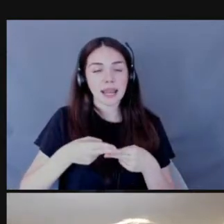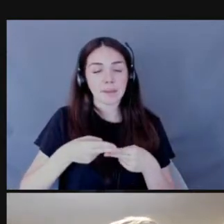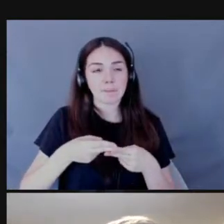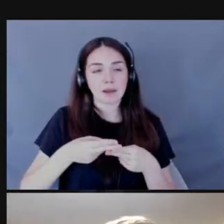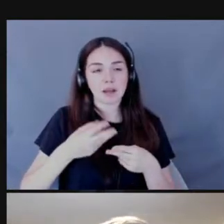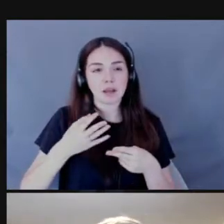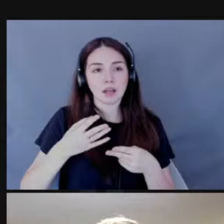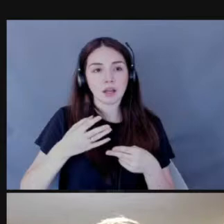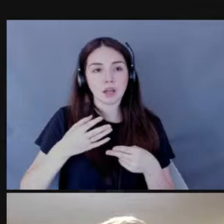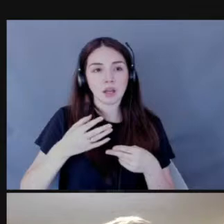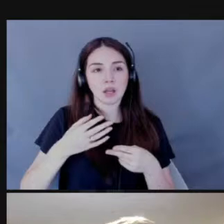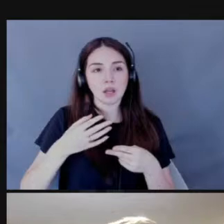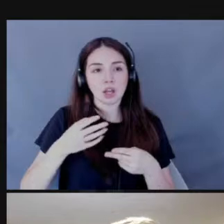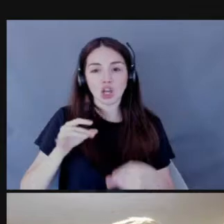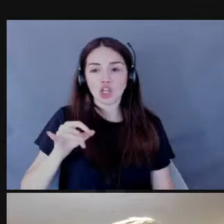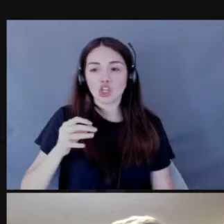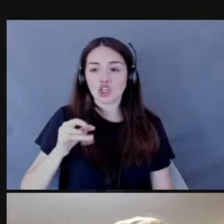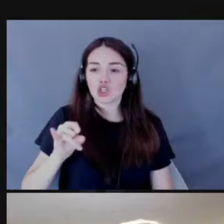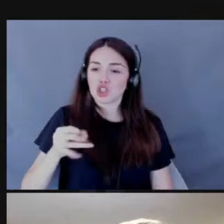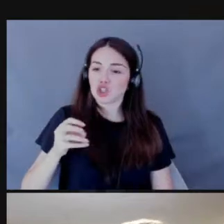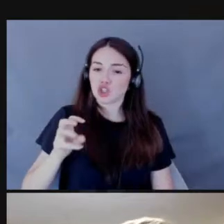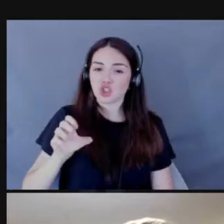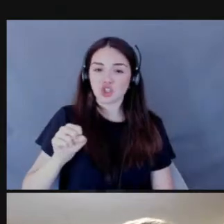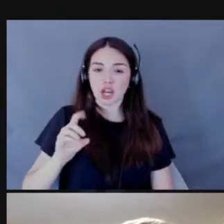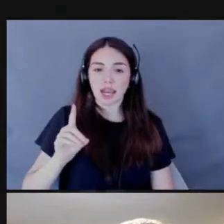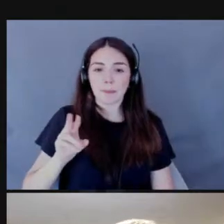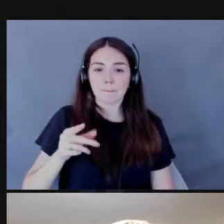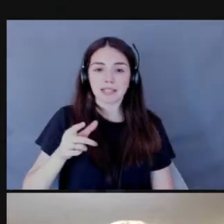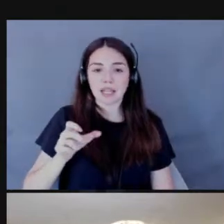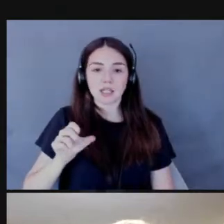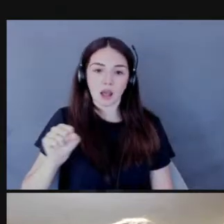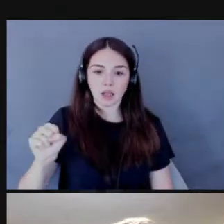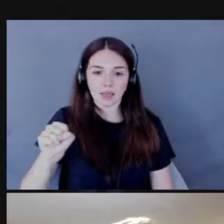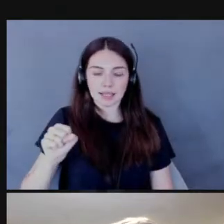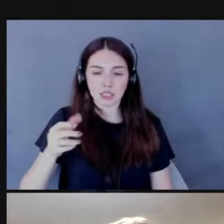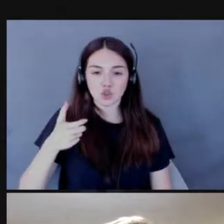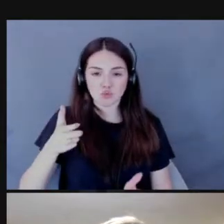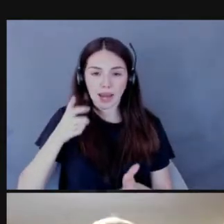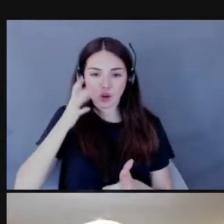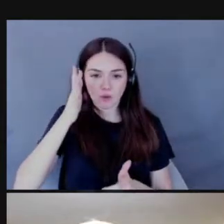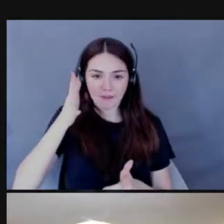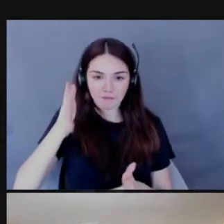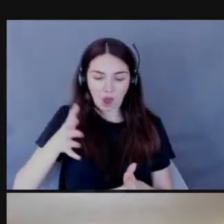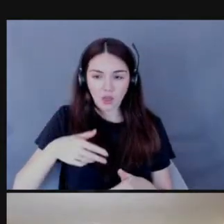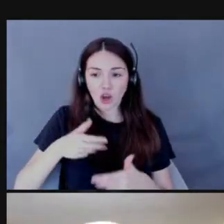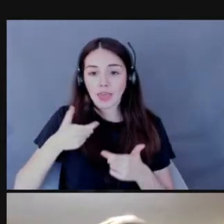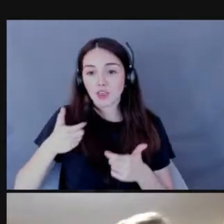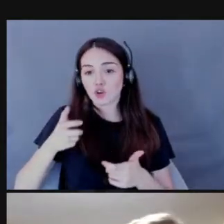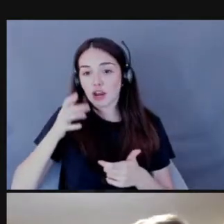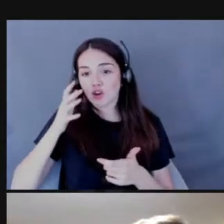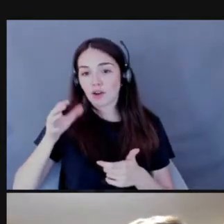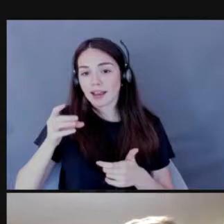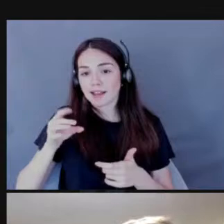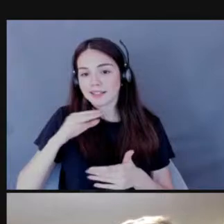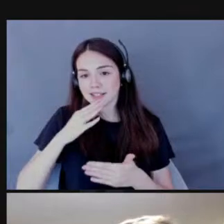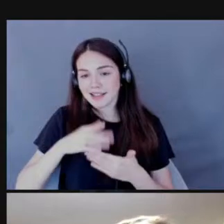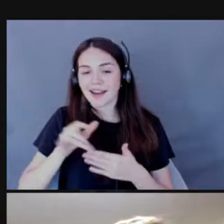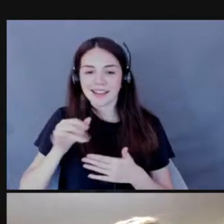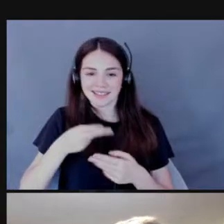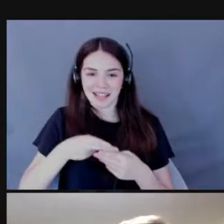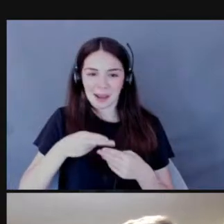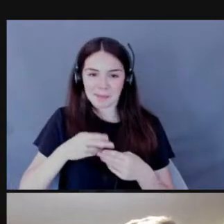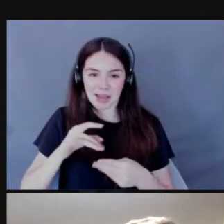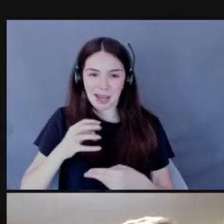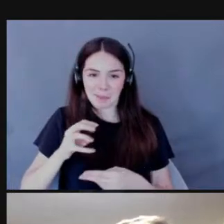the great-grandfather was James E. Douglas, and the great-grandson is also James Douglas. And I